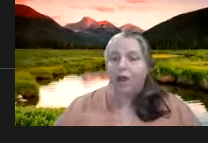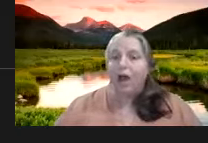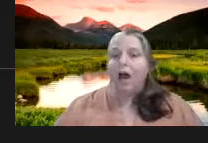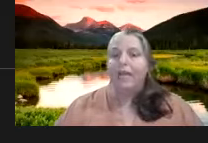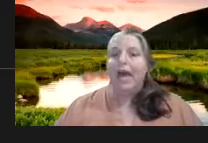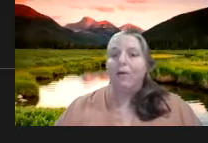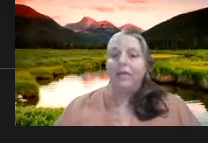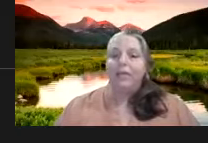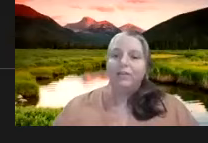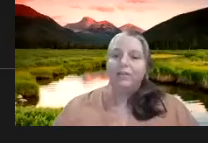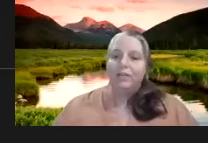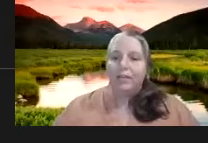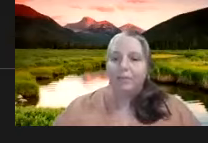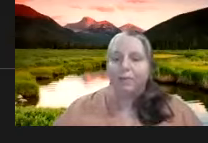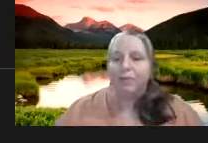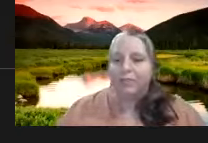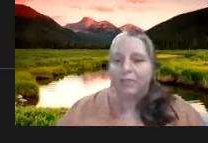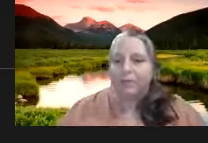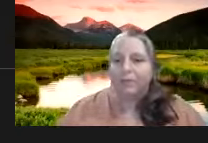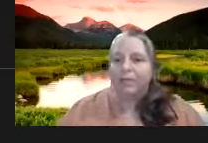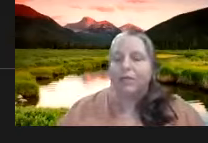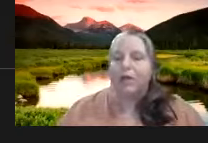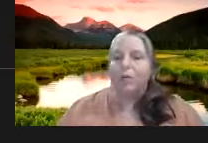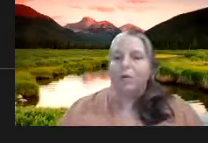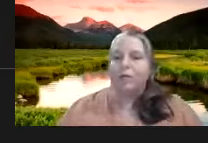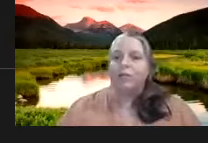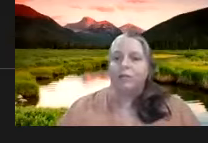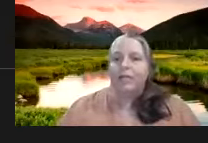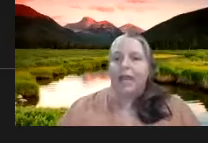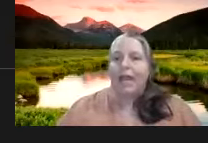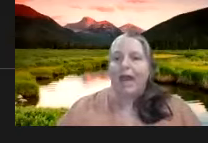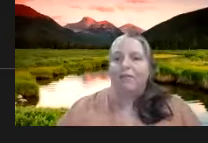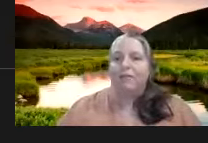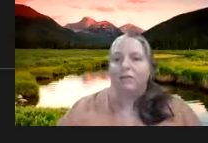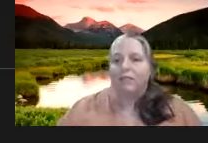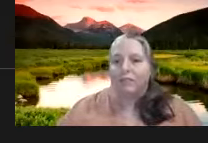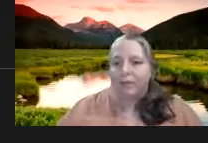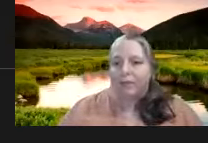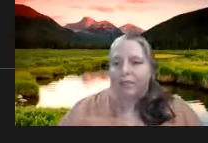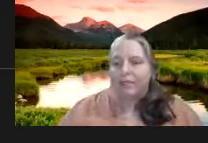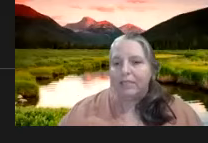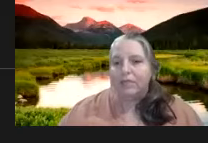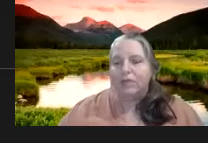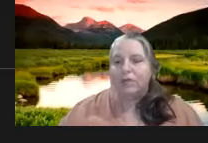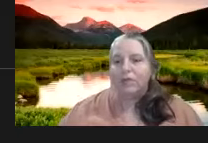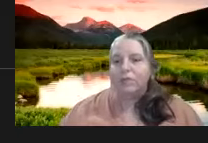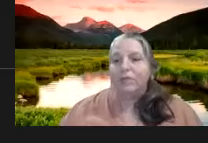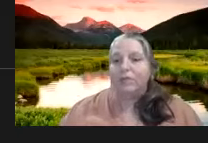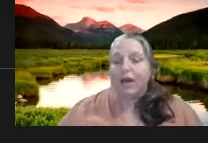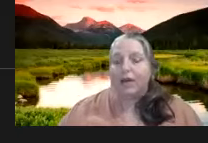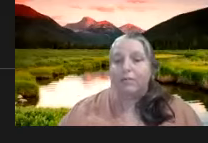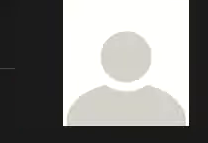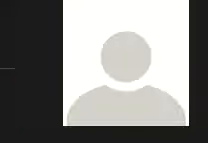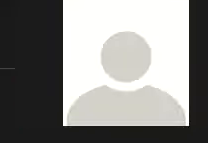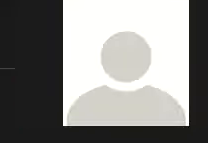concern on how we can ensure that people with disabilities were included and having those experiences and those level